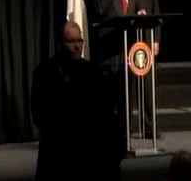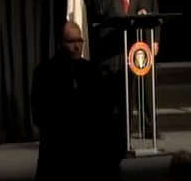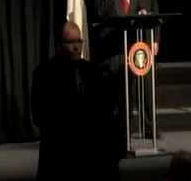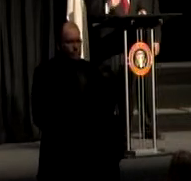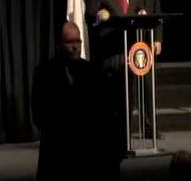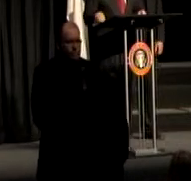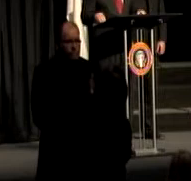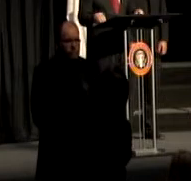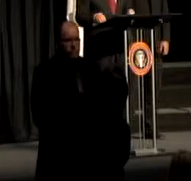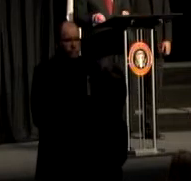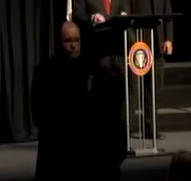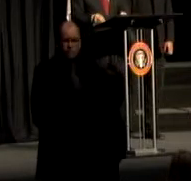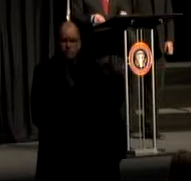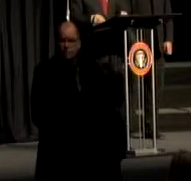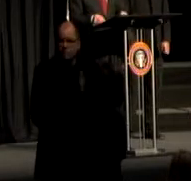and